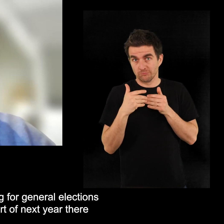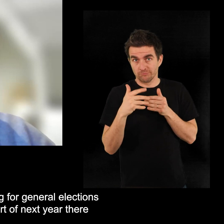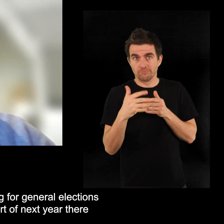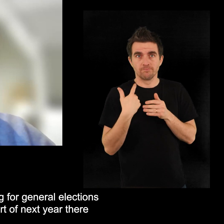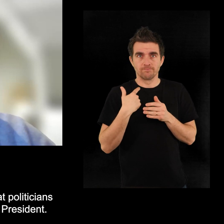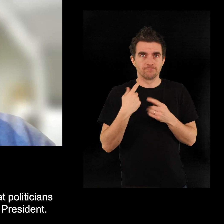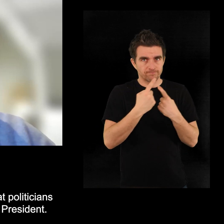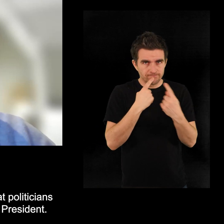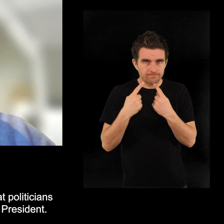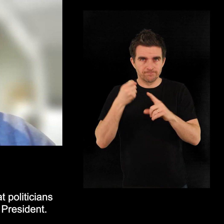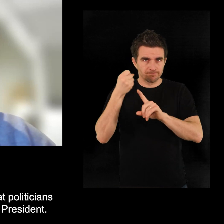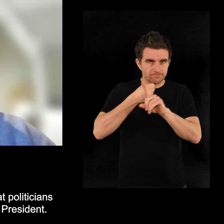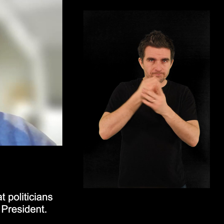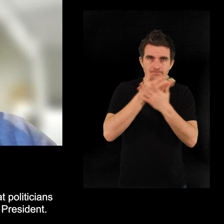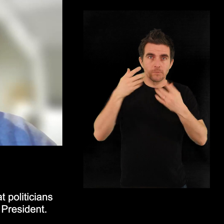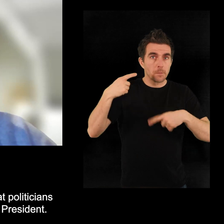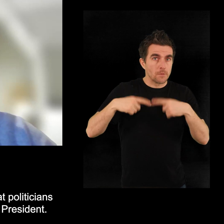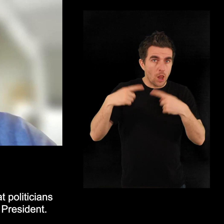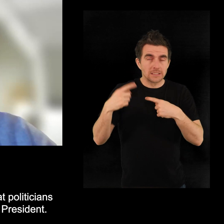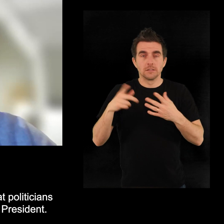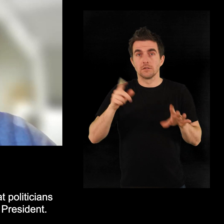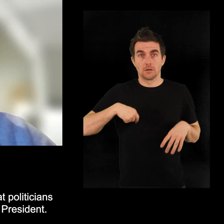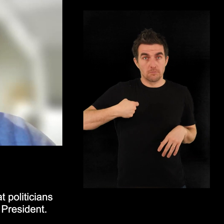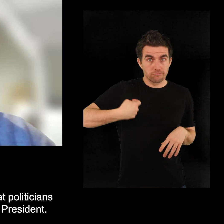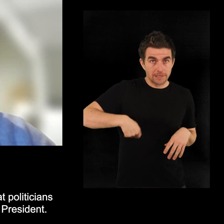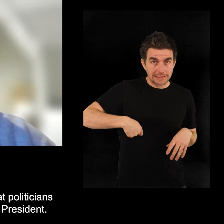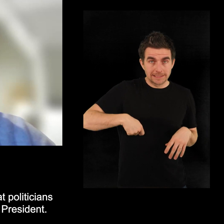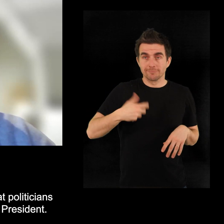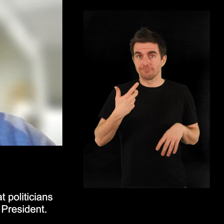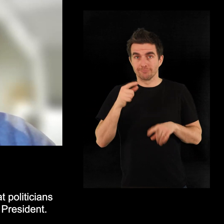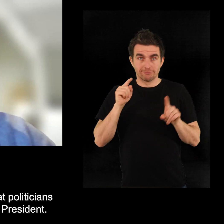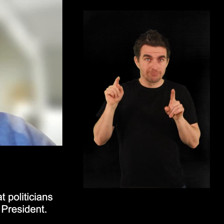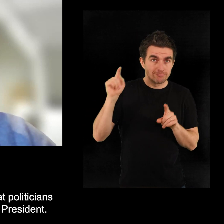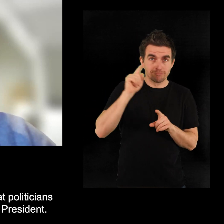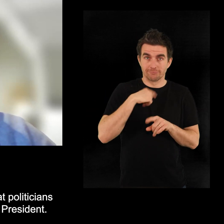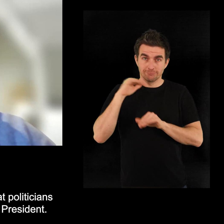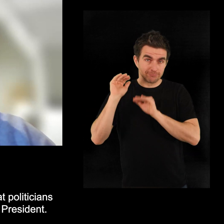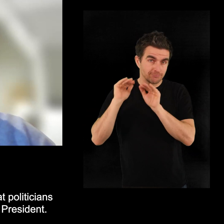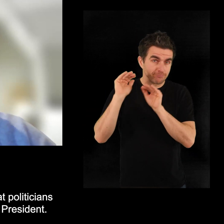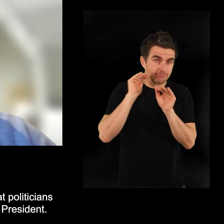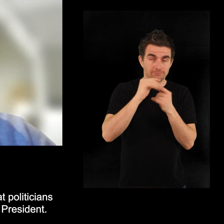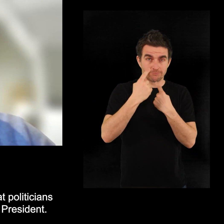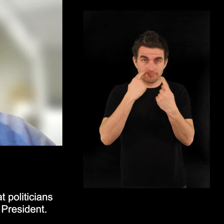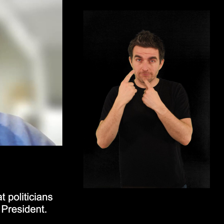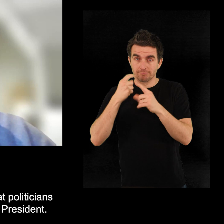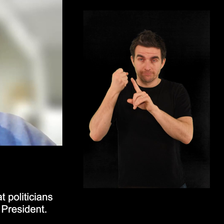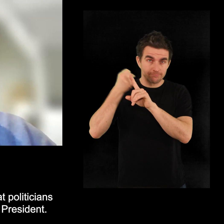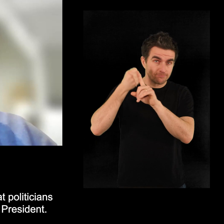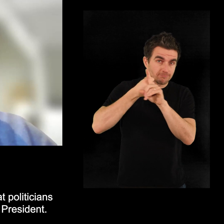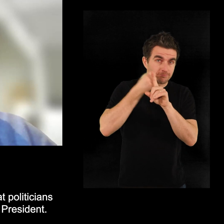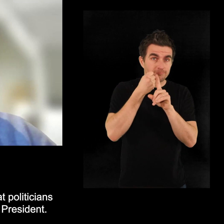next year, there will be a lot of campaigns that politicians will be making, including the